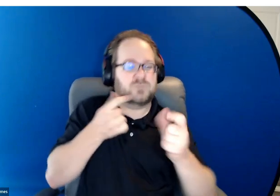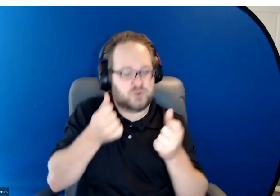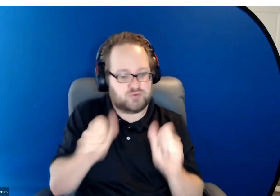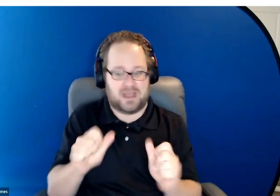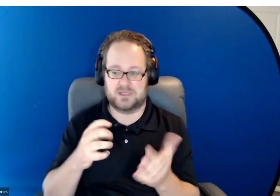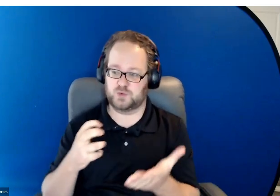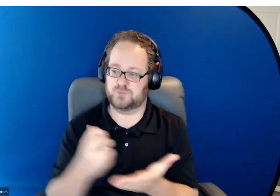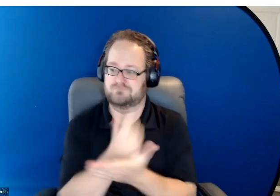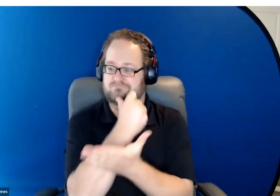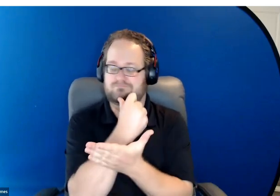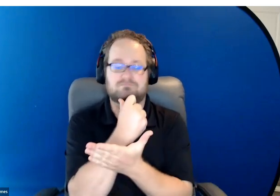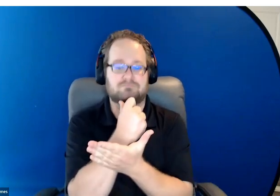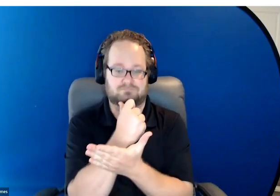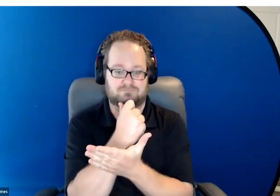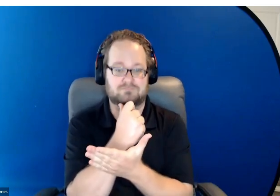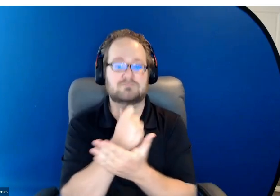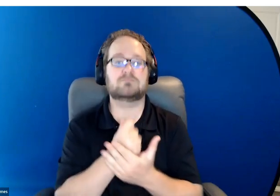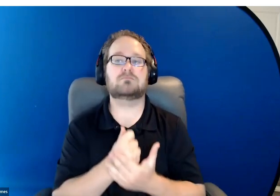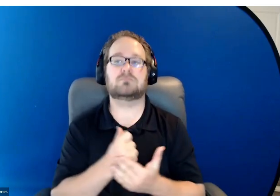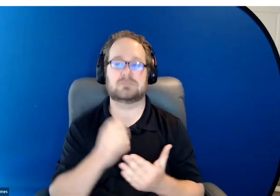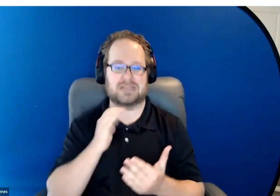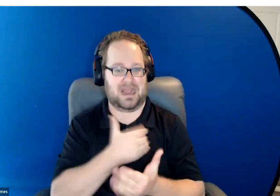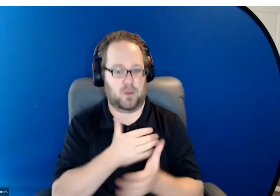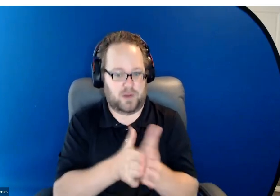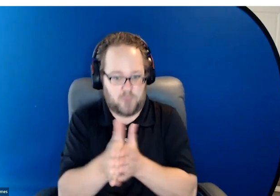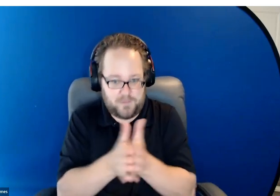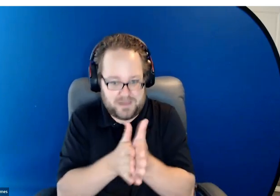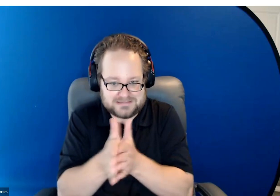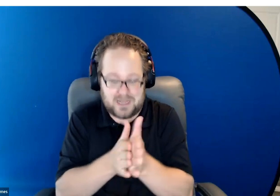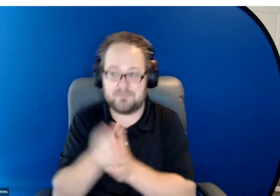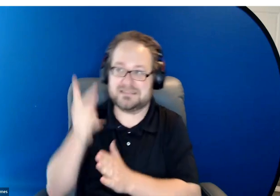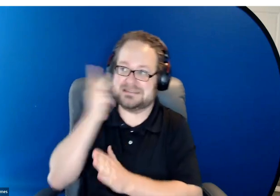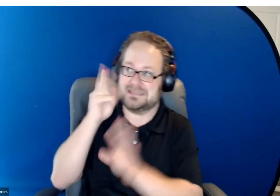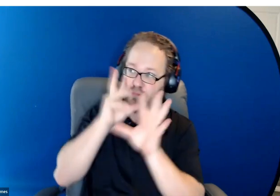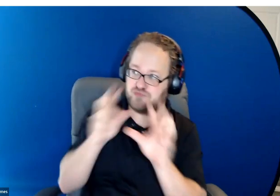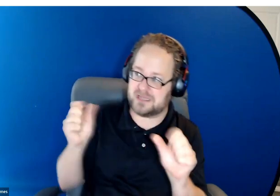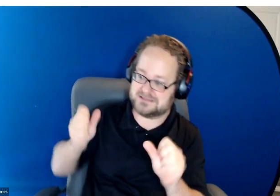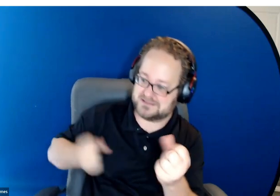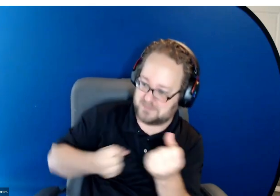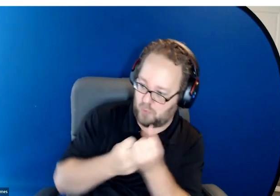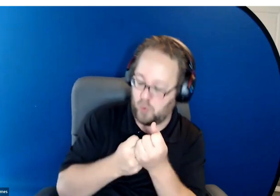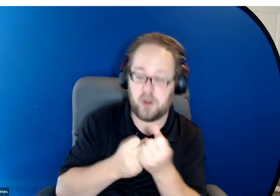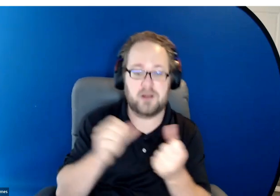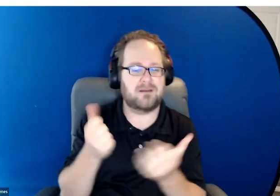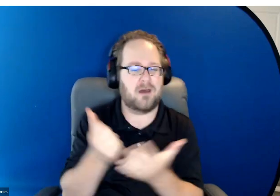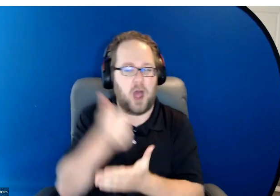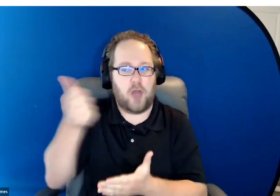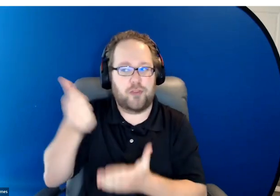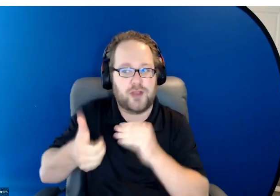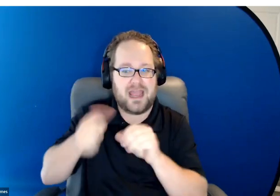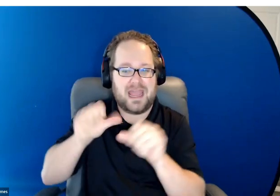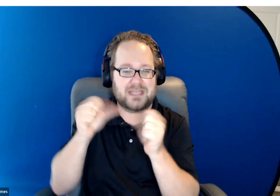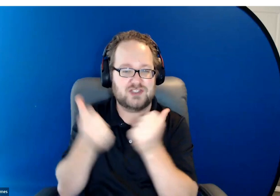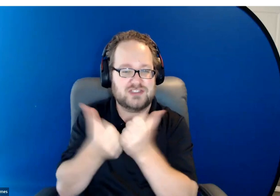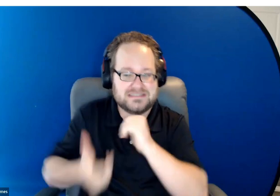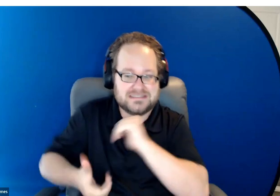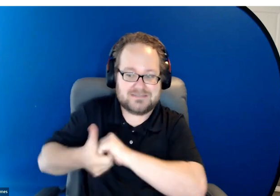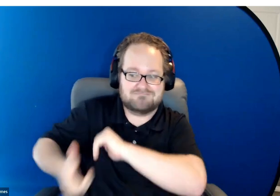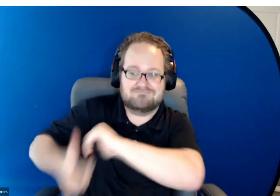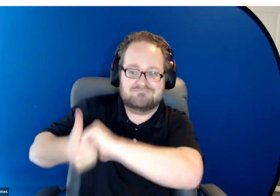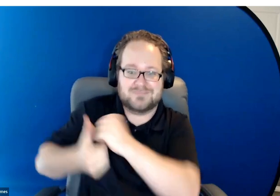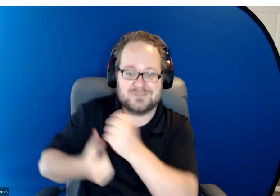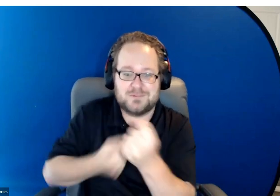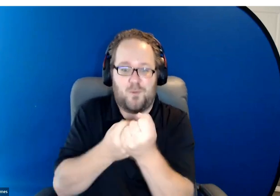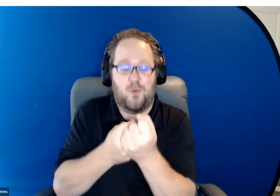wind behind our back. So turning to the framework itself, the first thing I want to say about the framework is